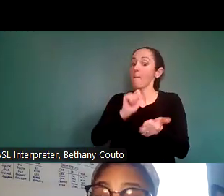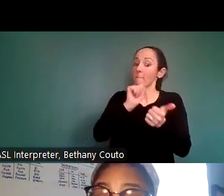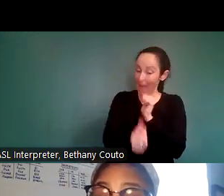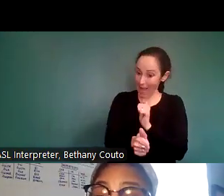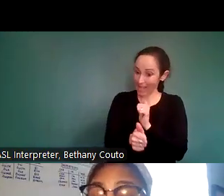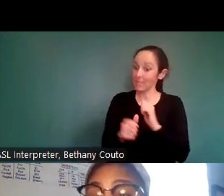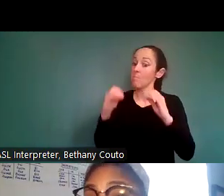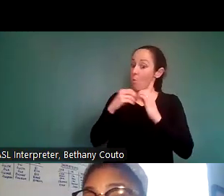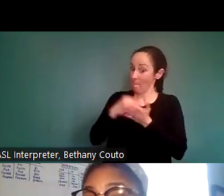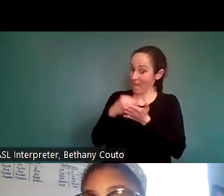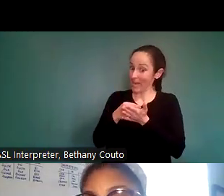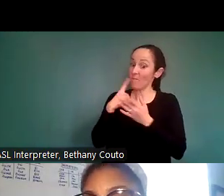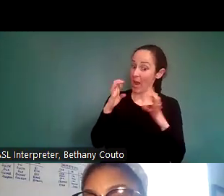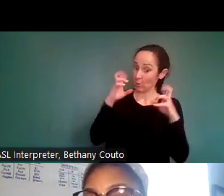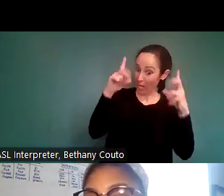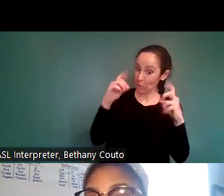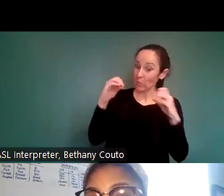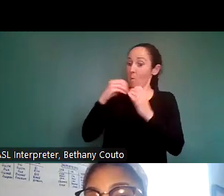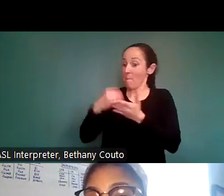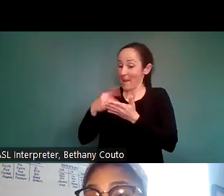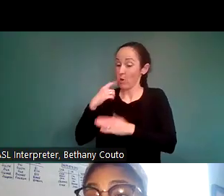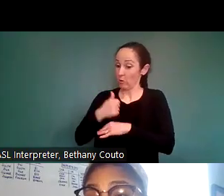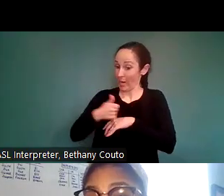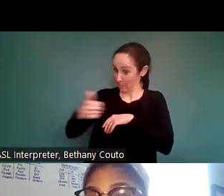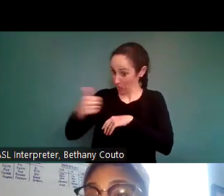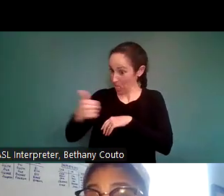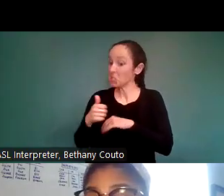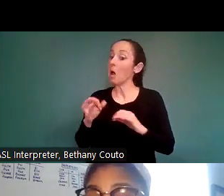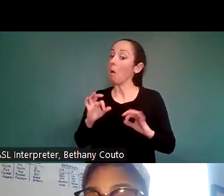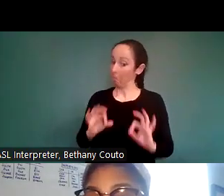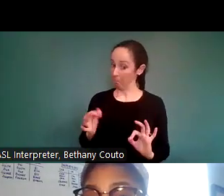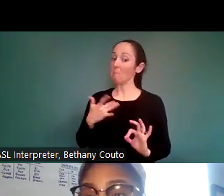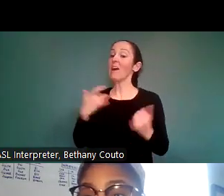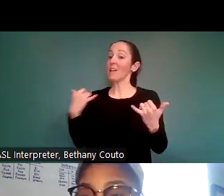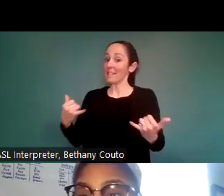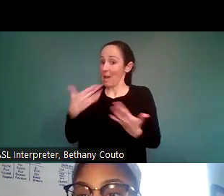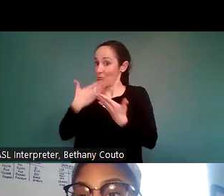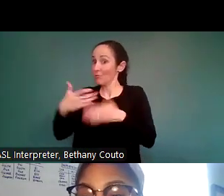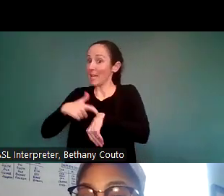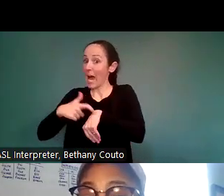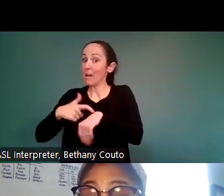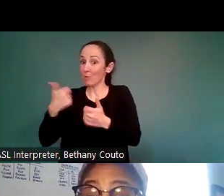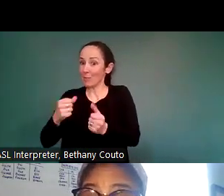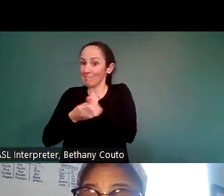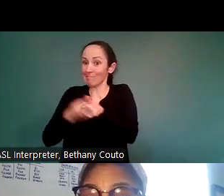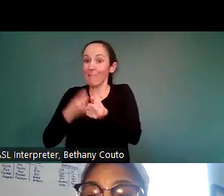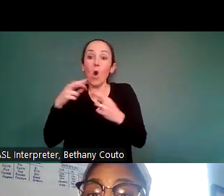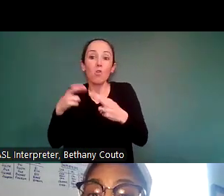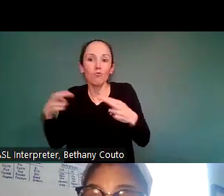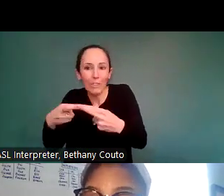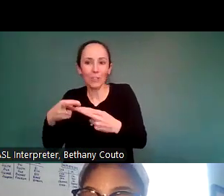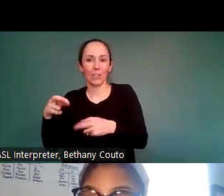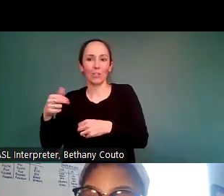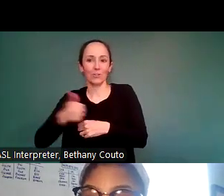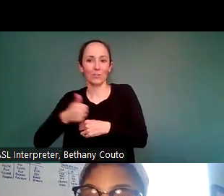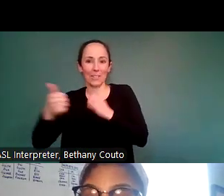state budget, we thought that was a great opportunity to try to do some real advocacy around regional transit. And so, as a part